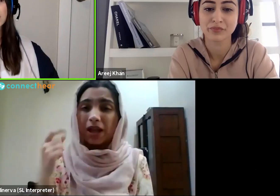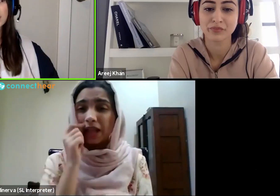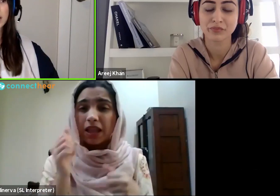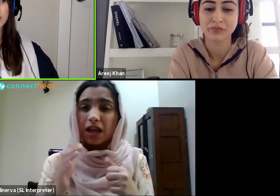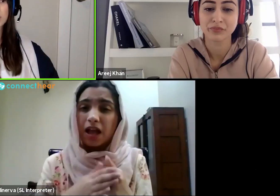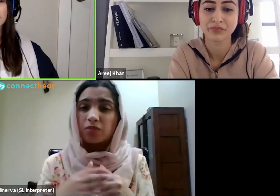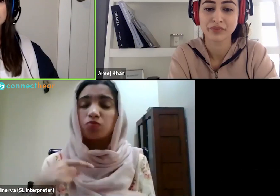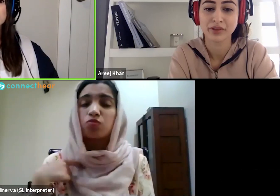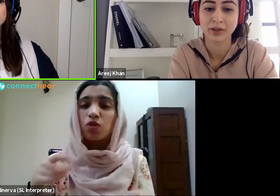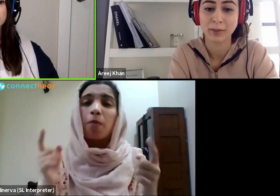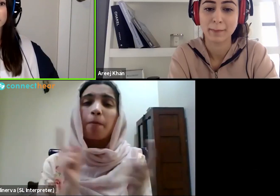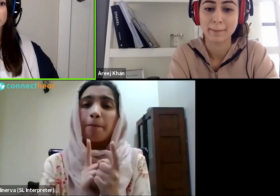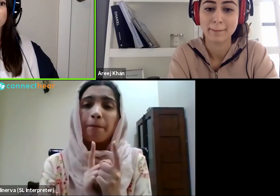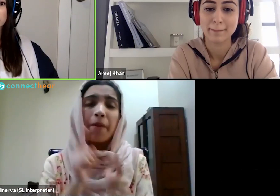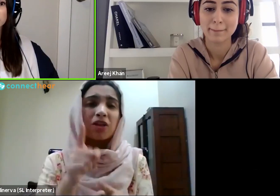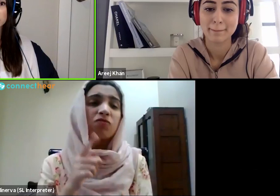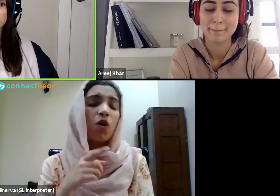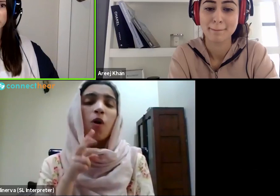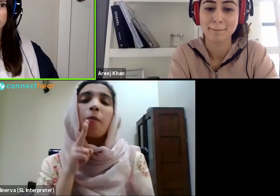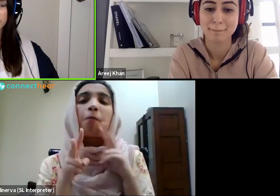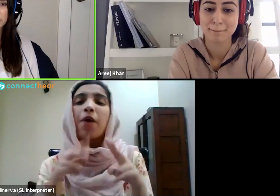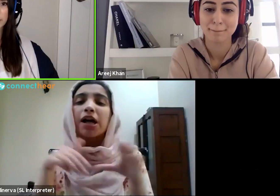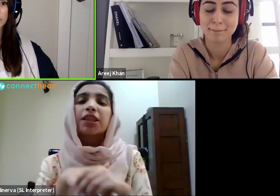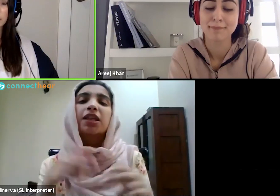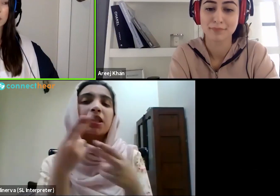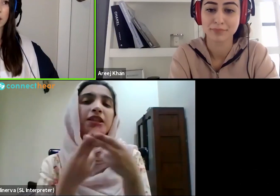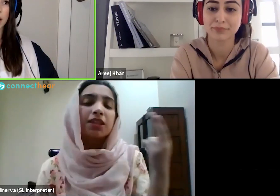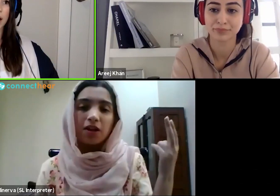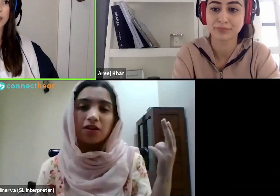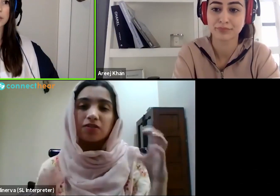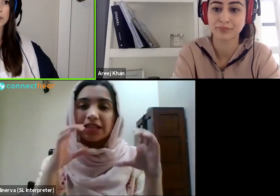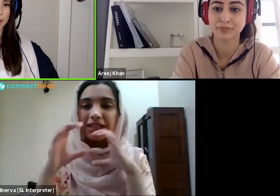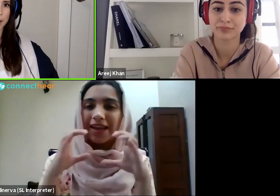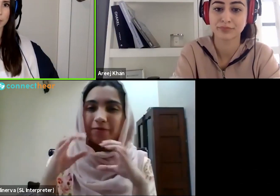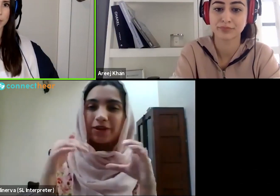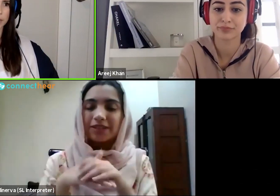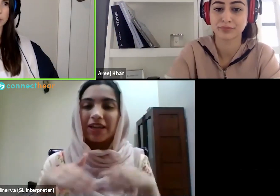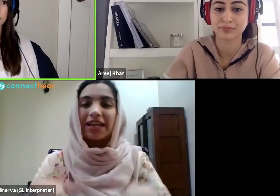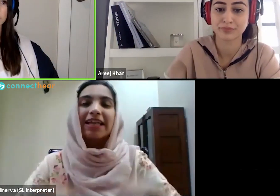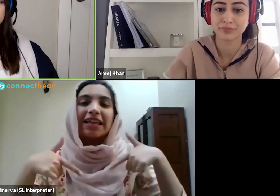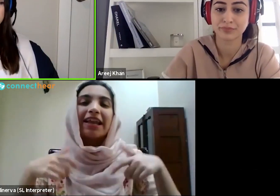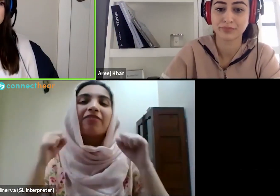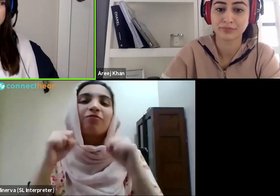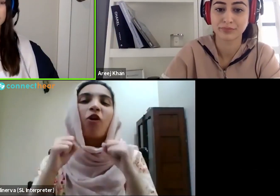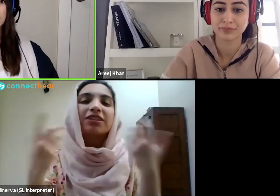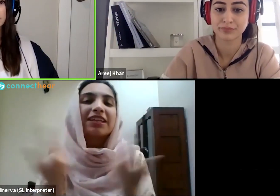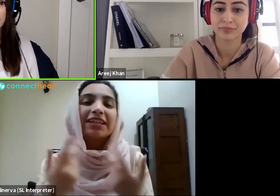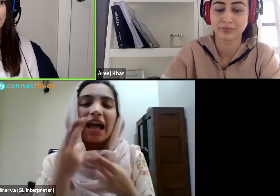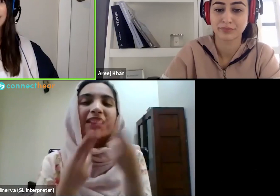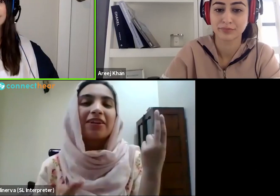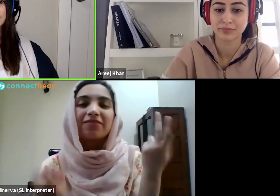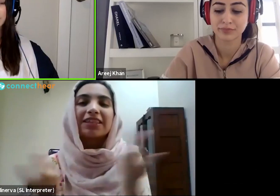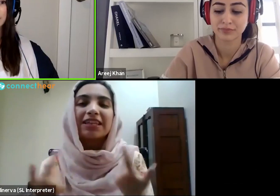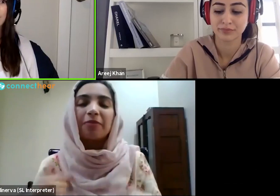about how my hearing loss journey was and how I had to adapt. And he started to see slowly how